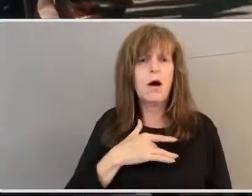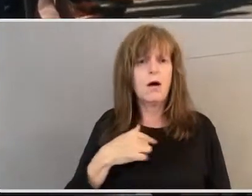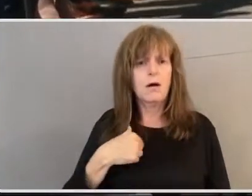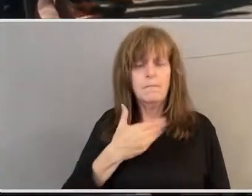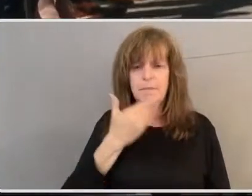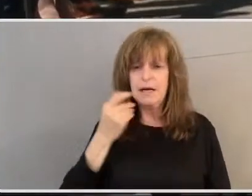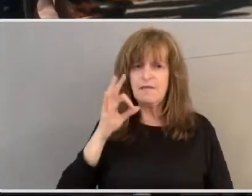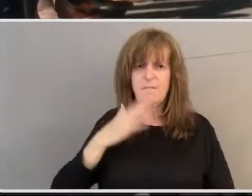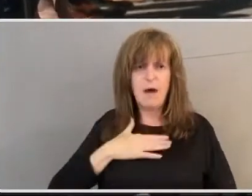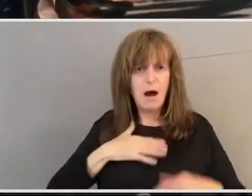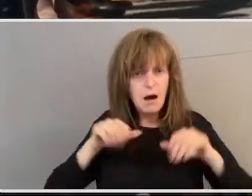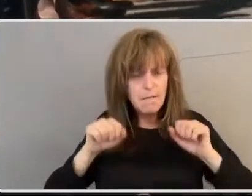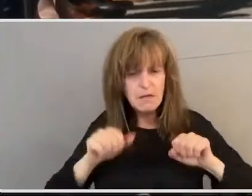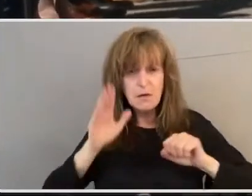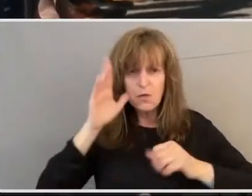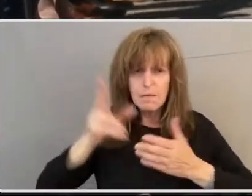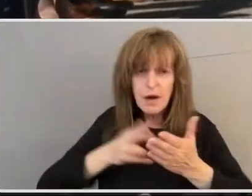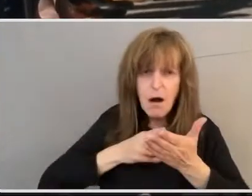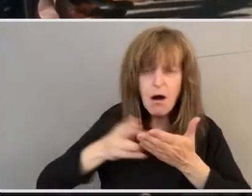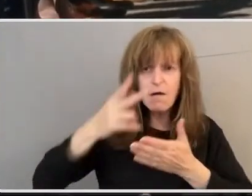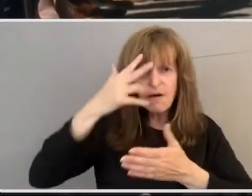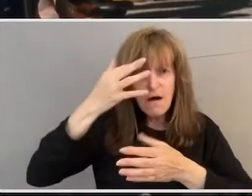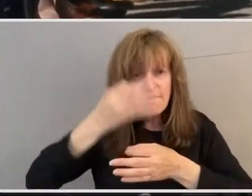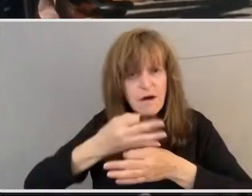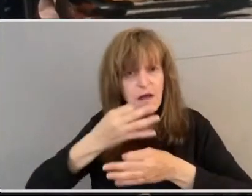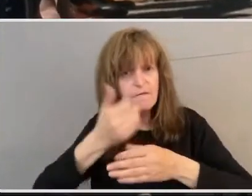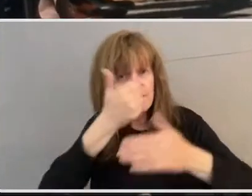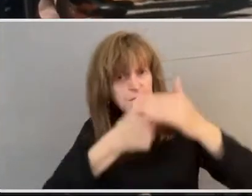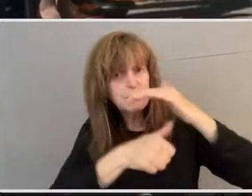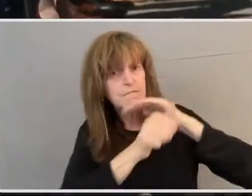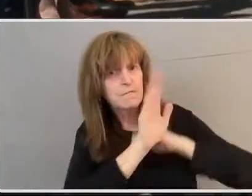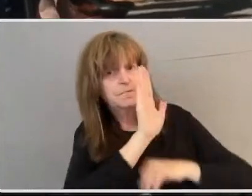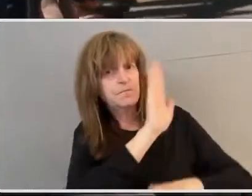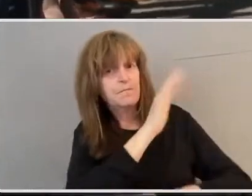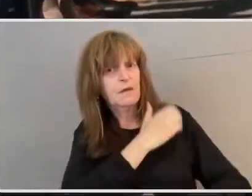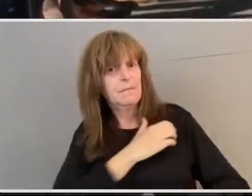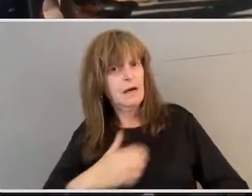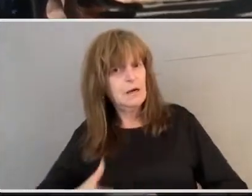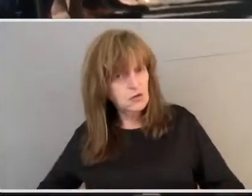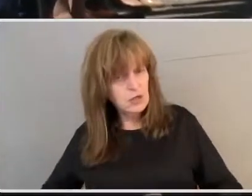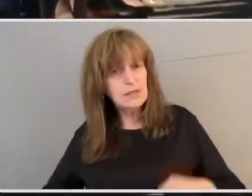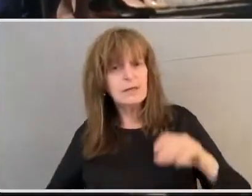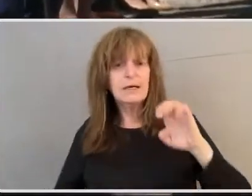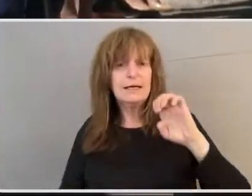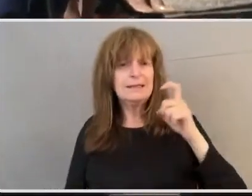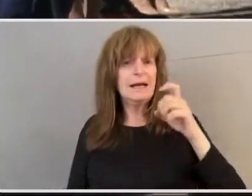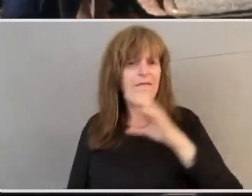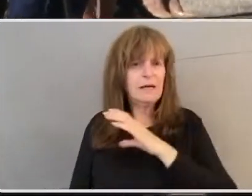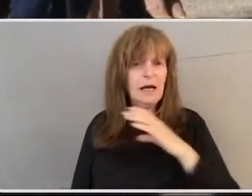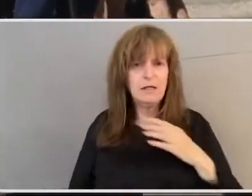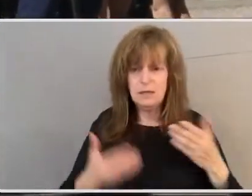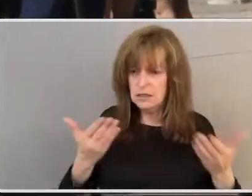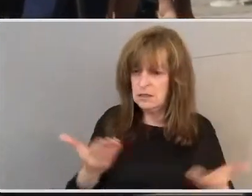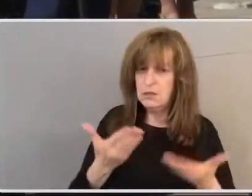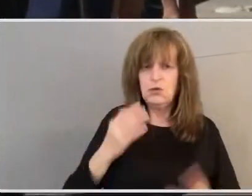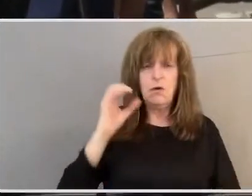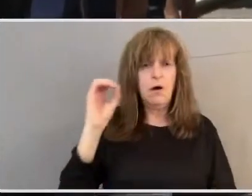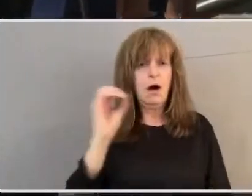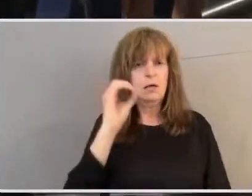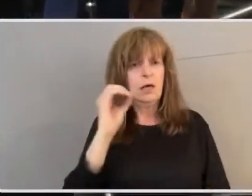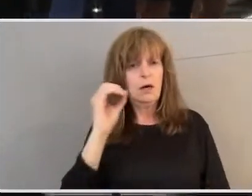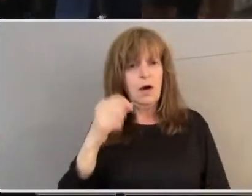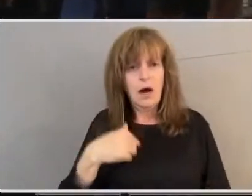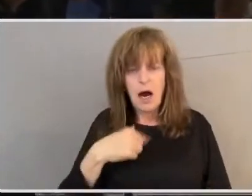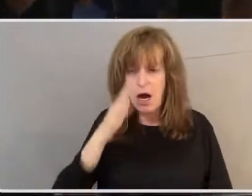a member of Her Majesty's Executive Council in the Province of Ontario. I will be vigilant, diligent,